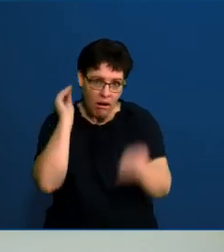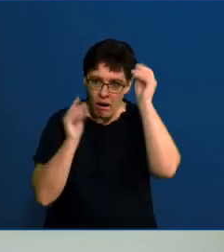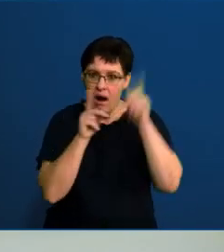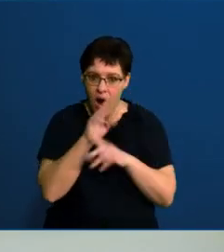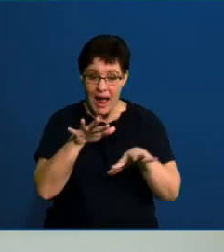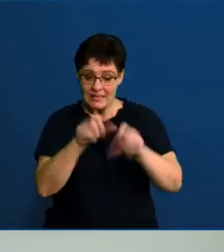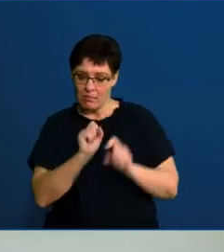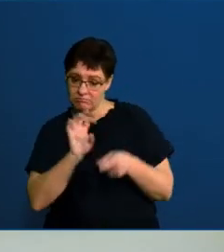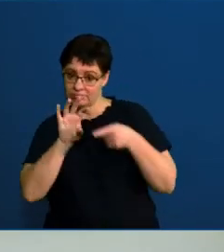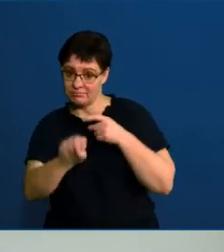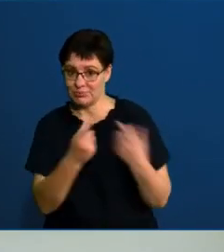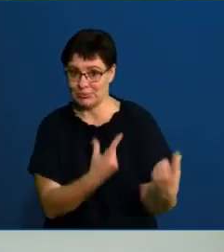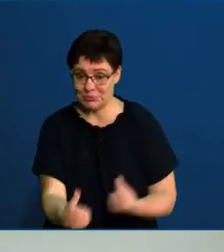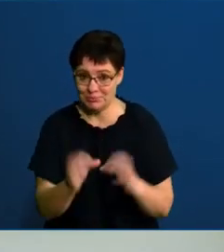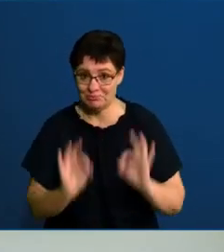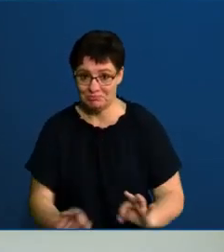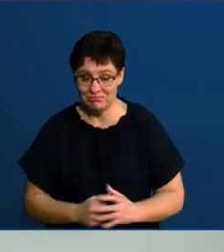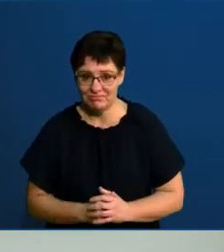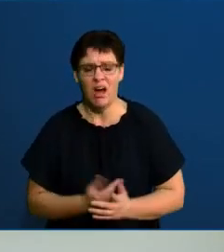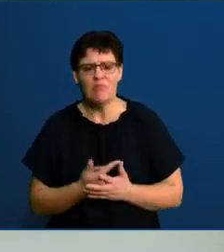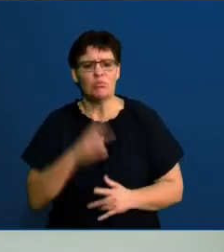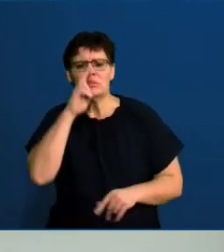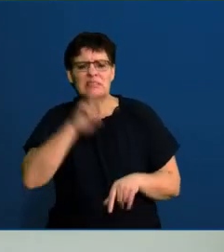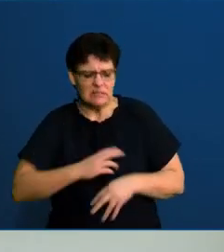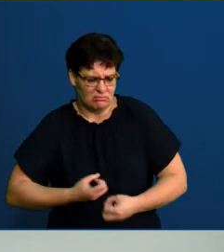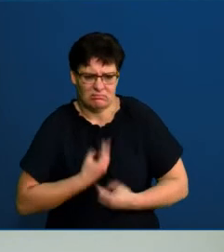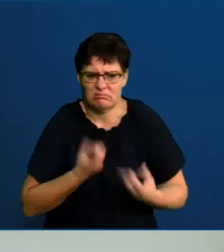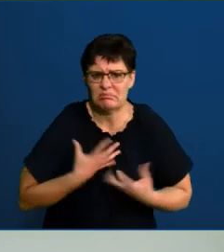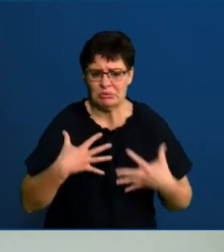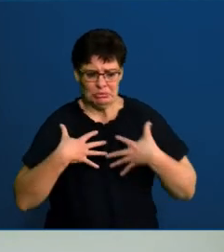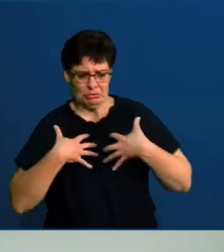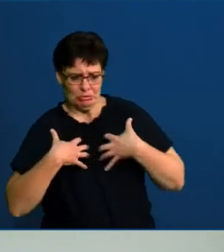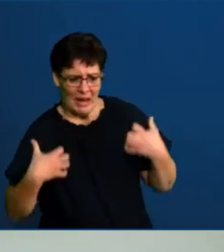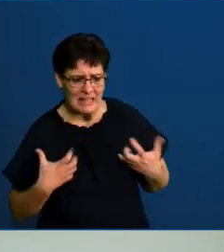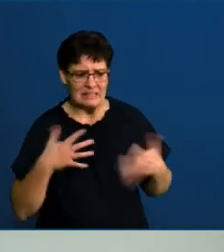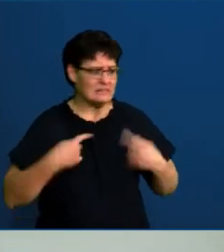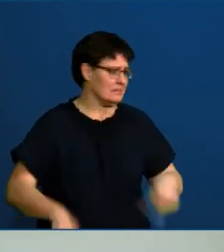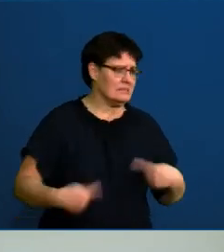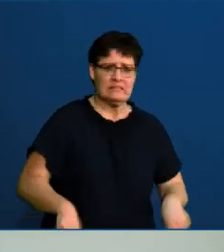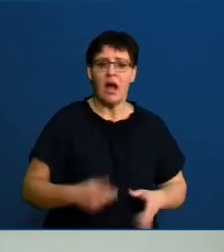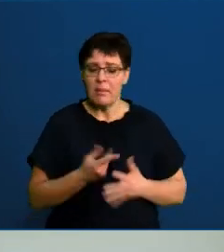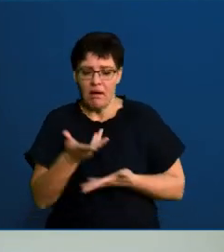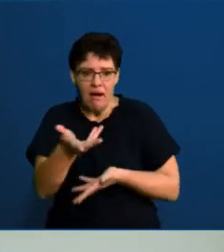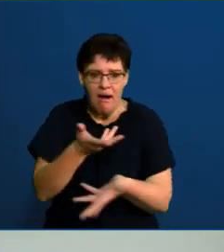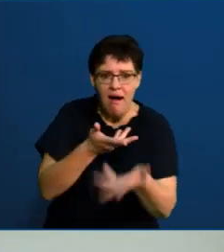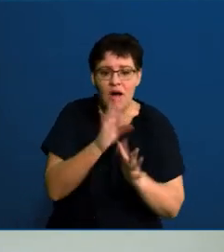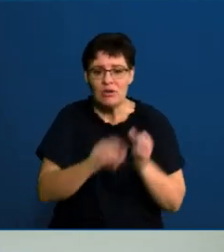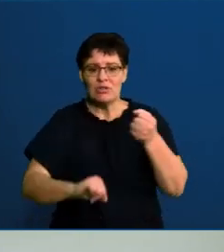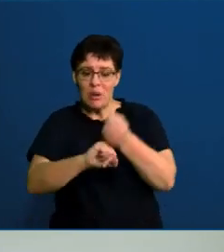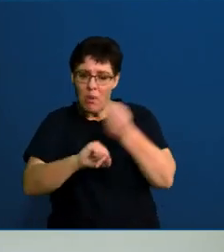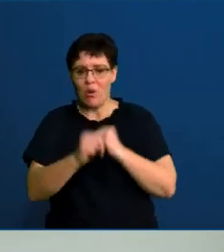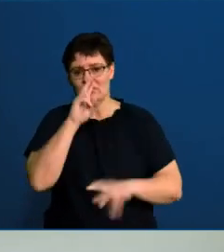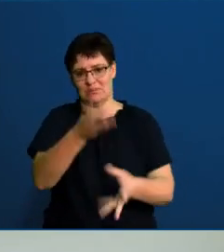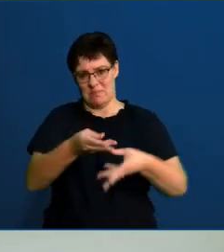your exams. Remember, guys, if you need to speak to people, if you're stressed out, reach out to someone so that you feel the support that you